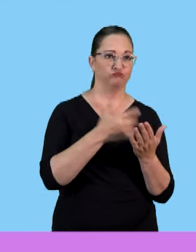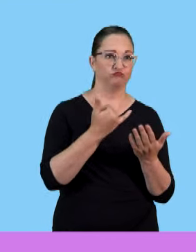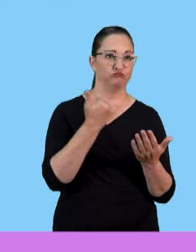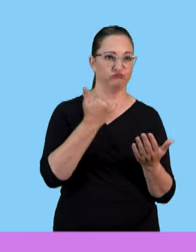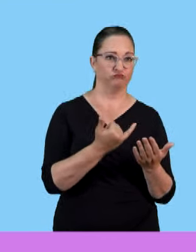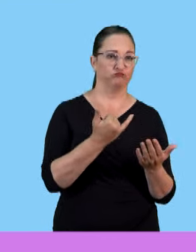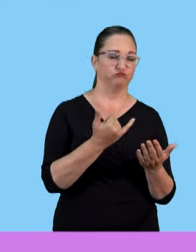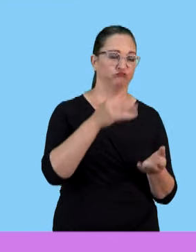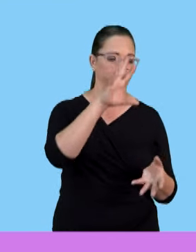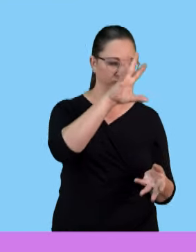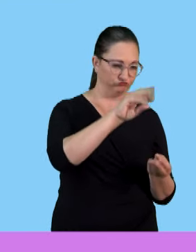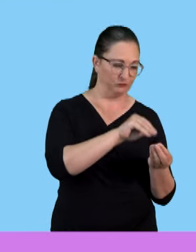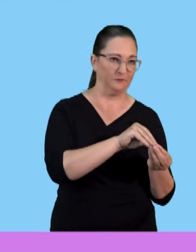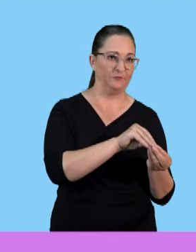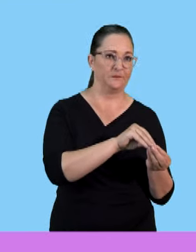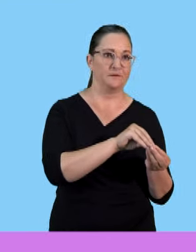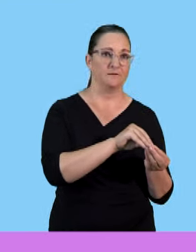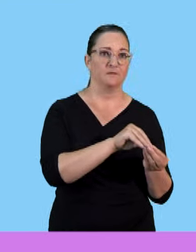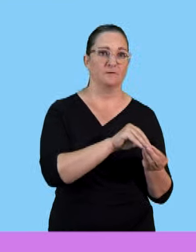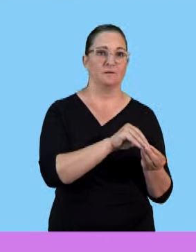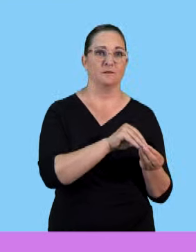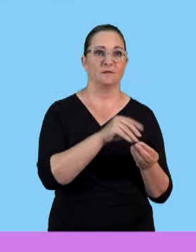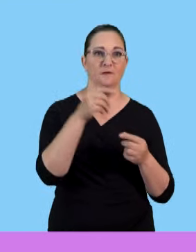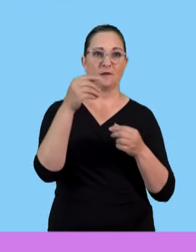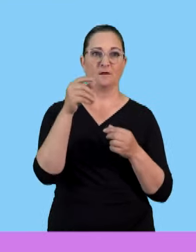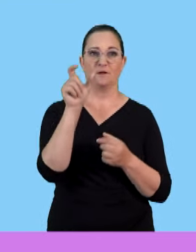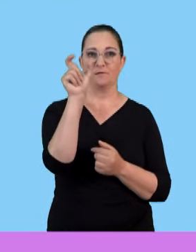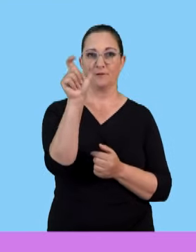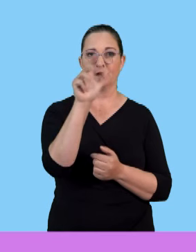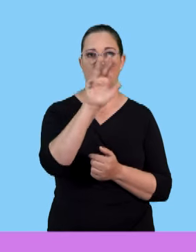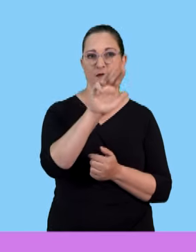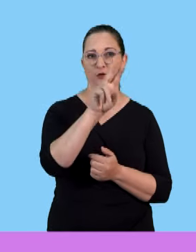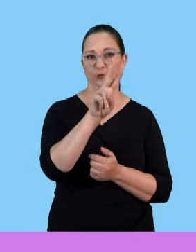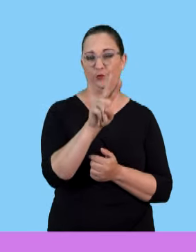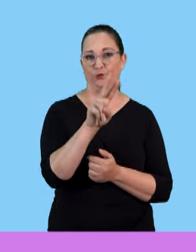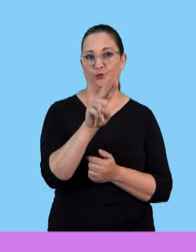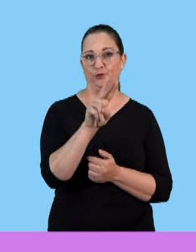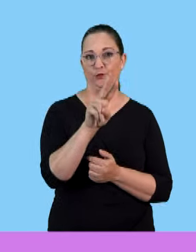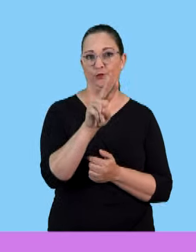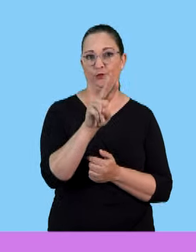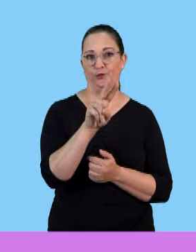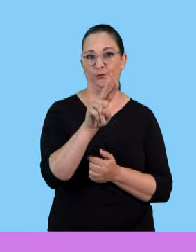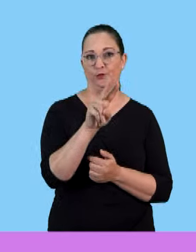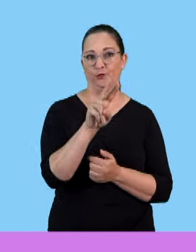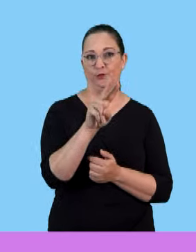working out our total, it means we are going to be adding these two values. So we have